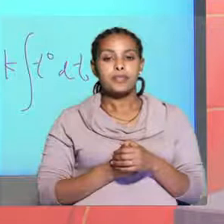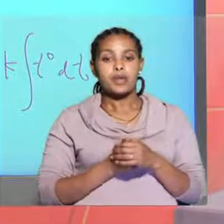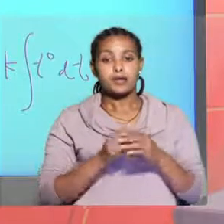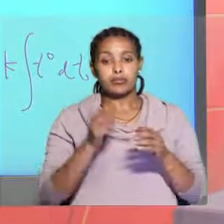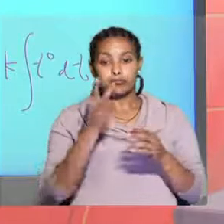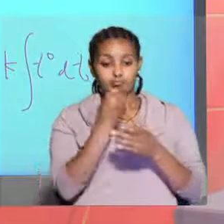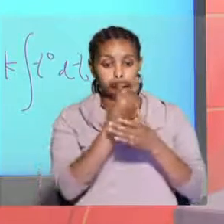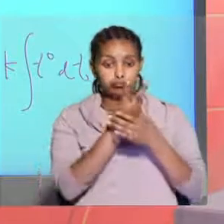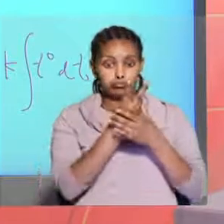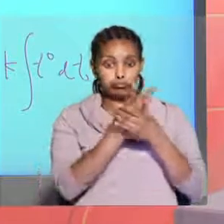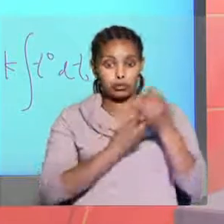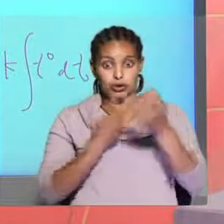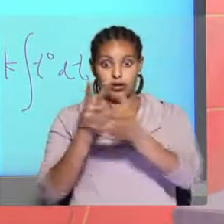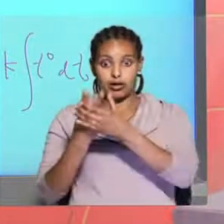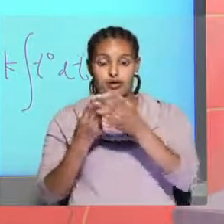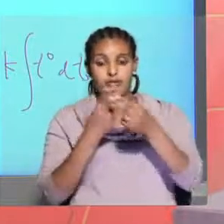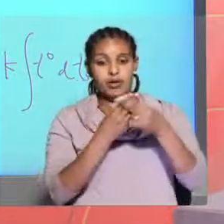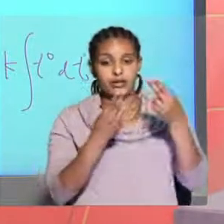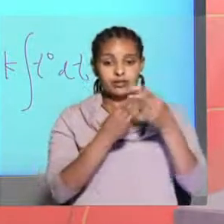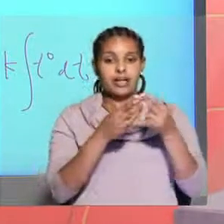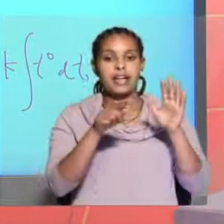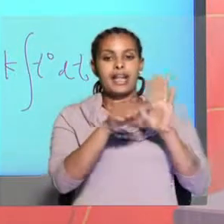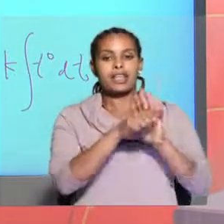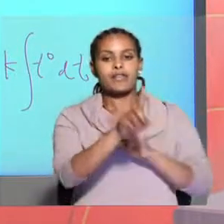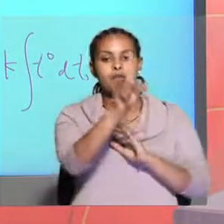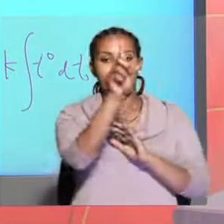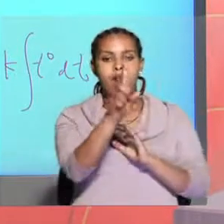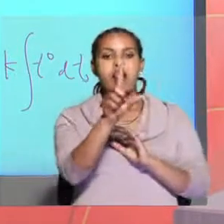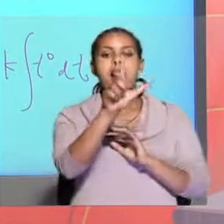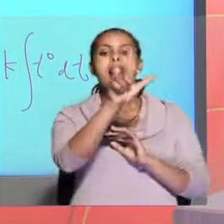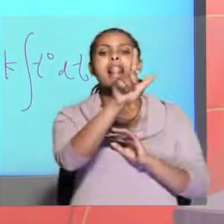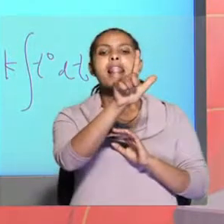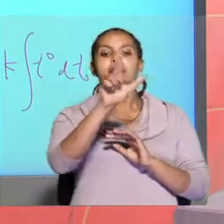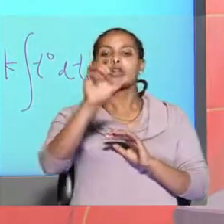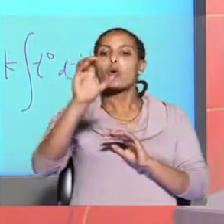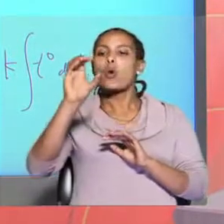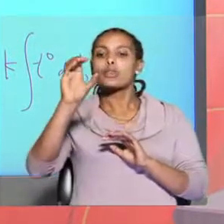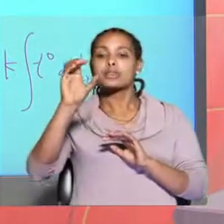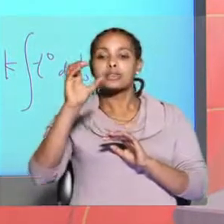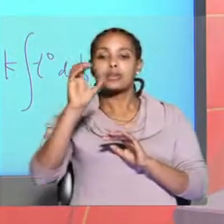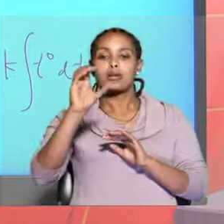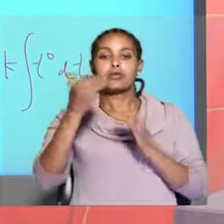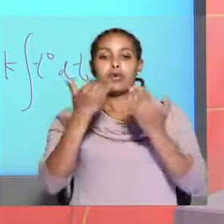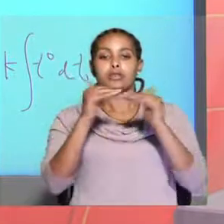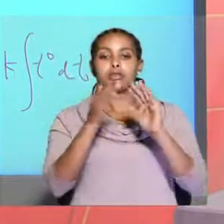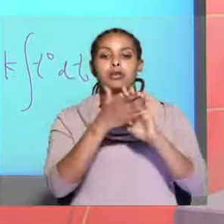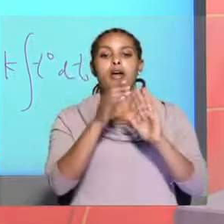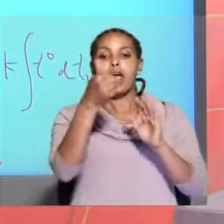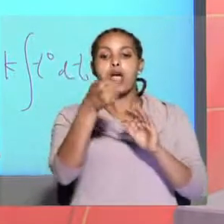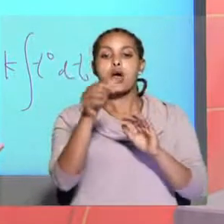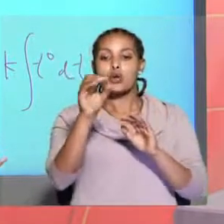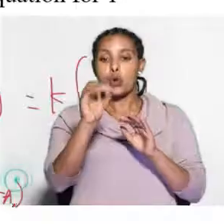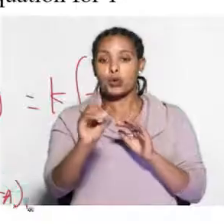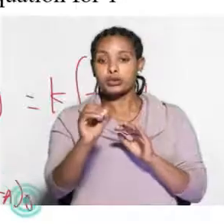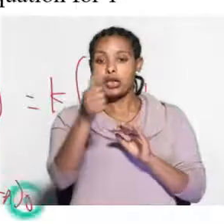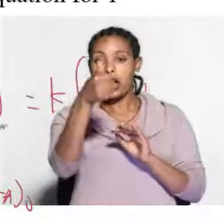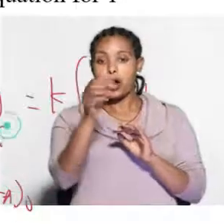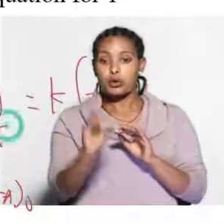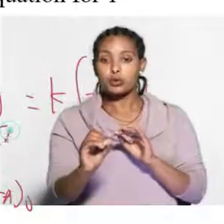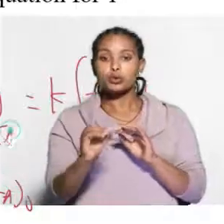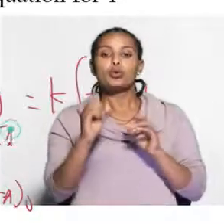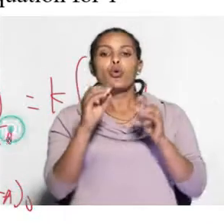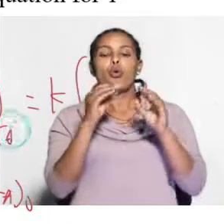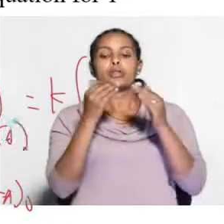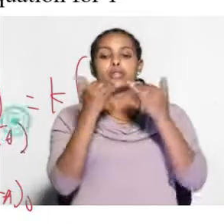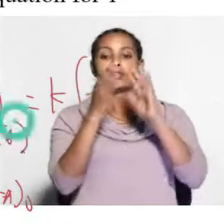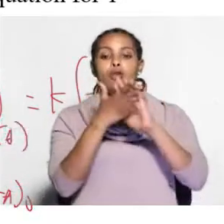Multiply both sides by negative 1. This become ln concentration of M from A naught to